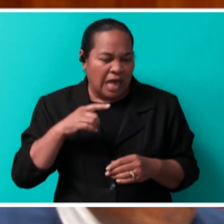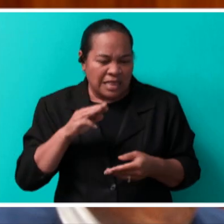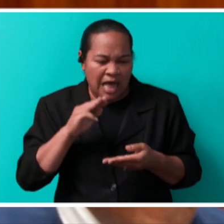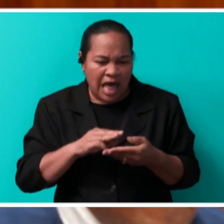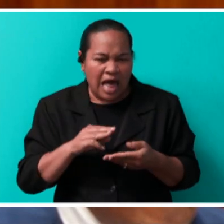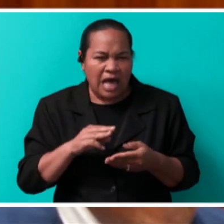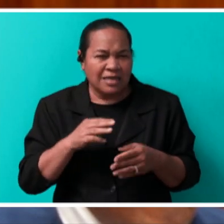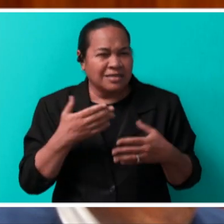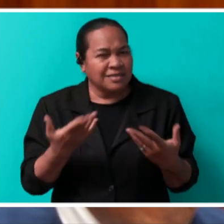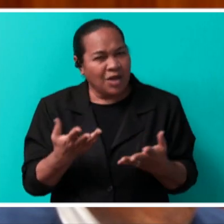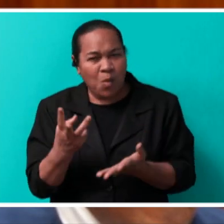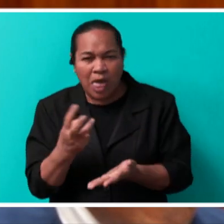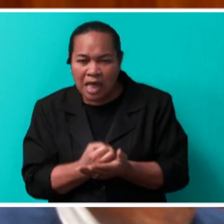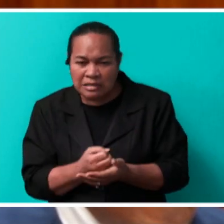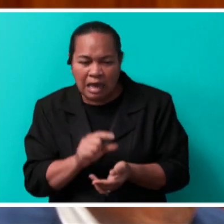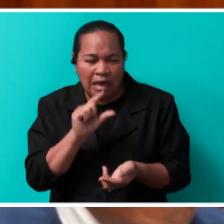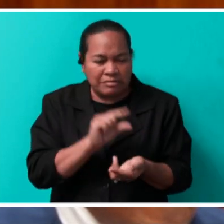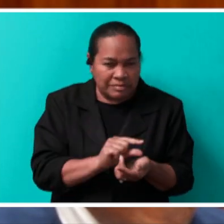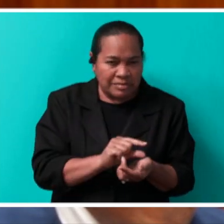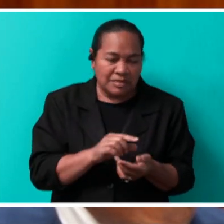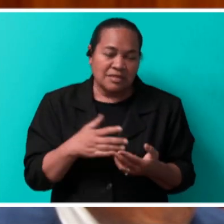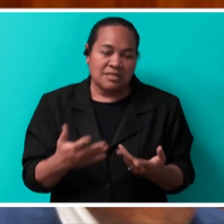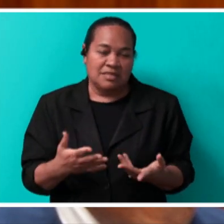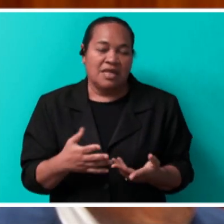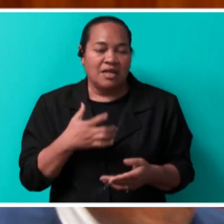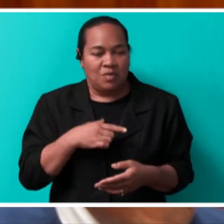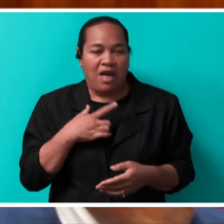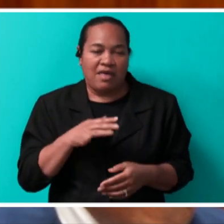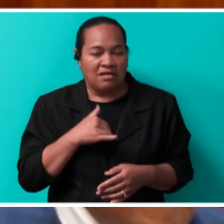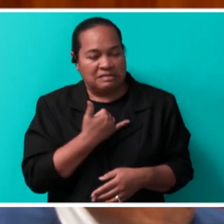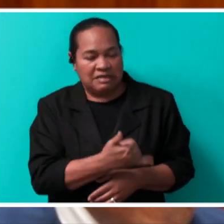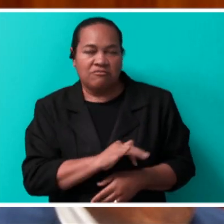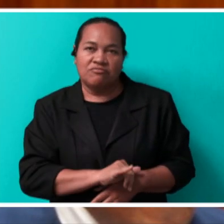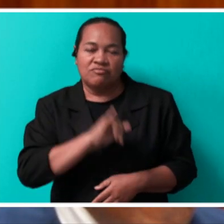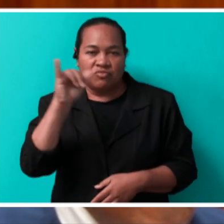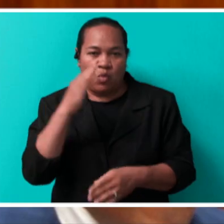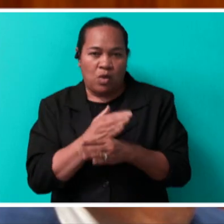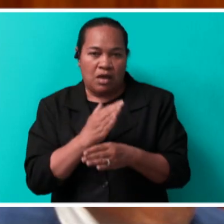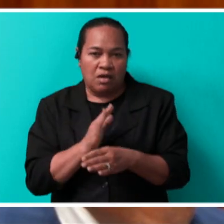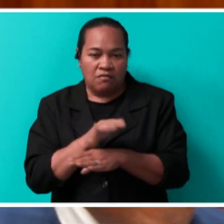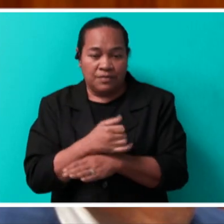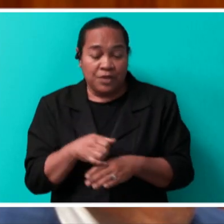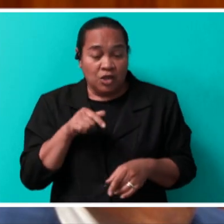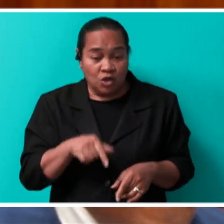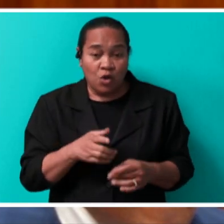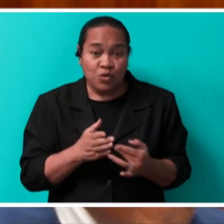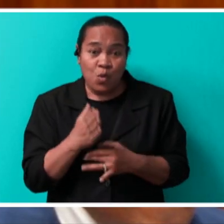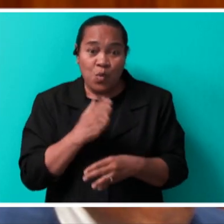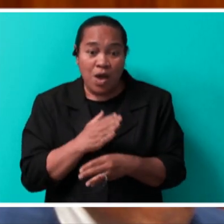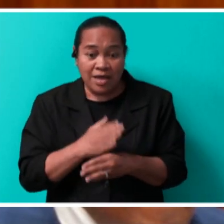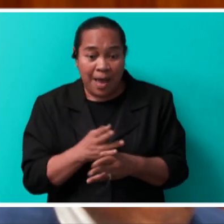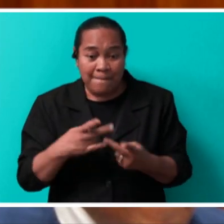conditions of employment by employers. Mr. Speaker, sir, through workplace